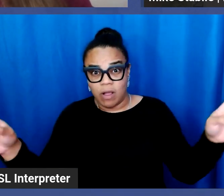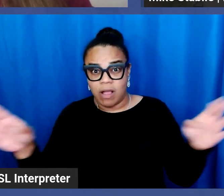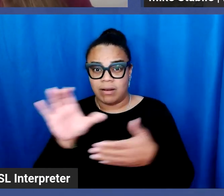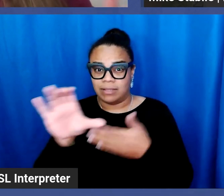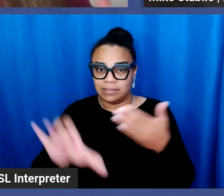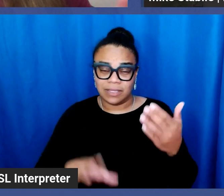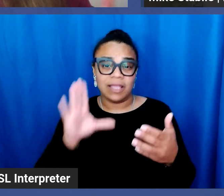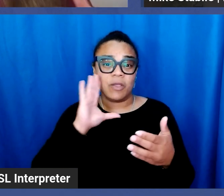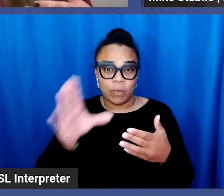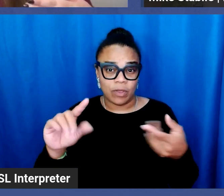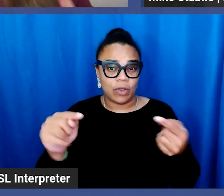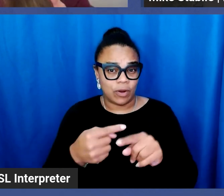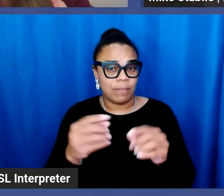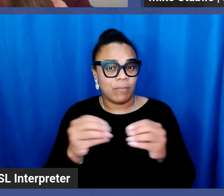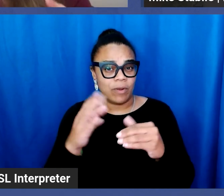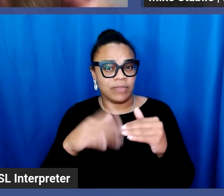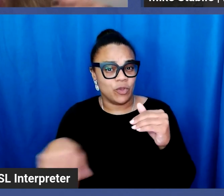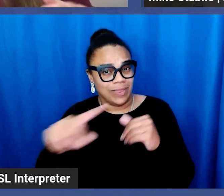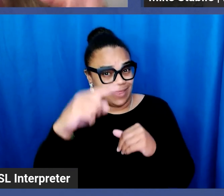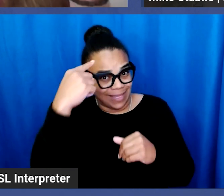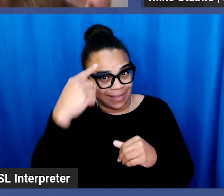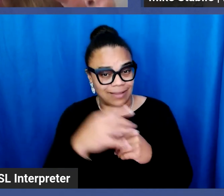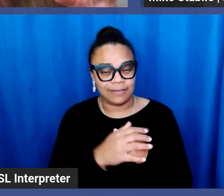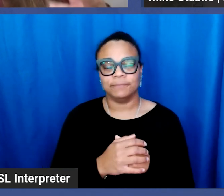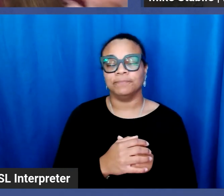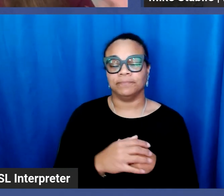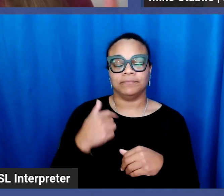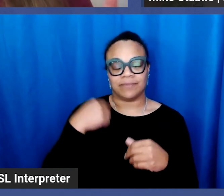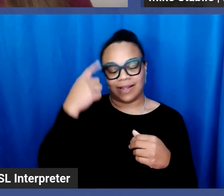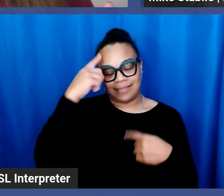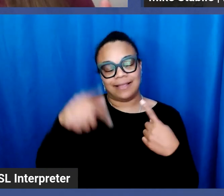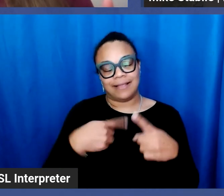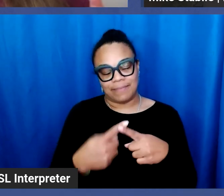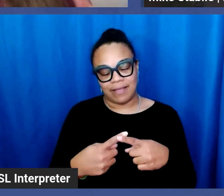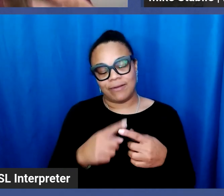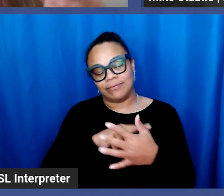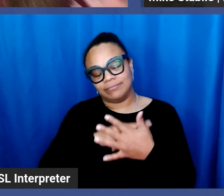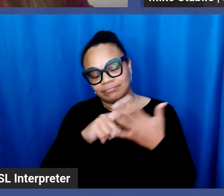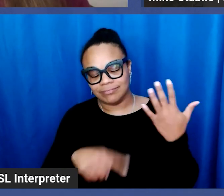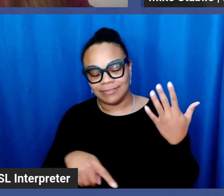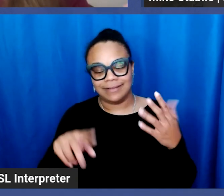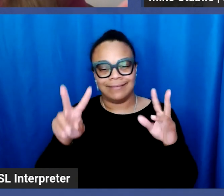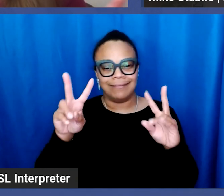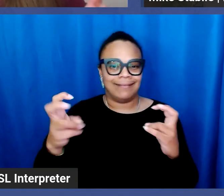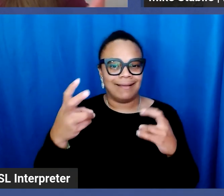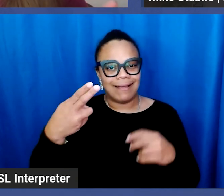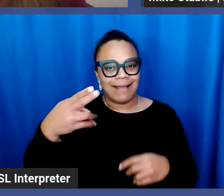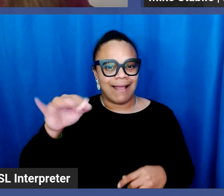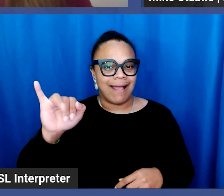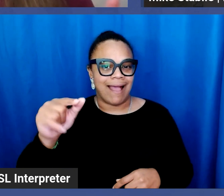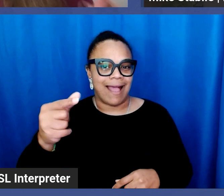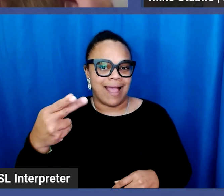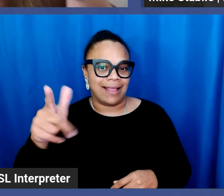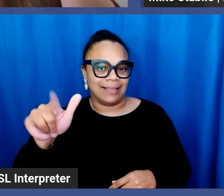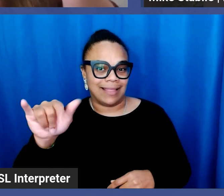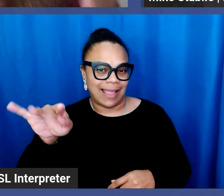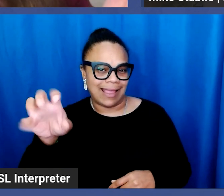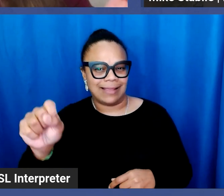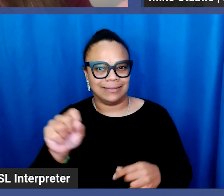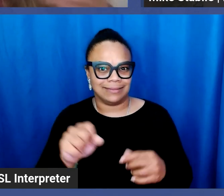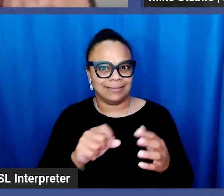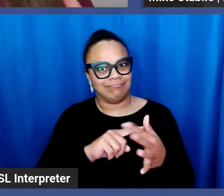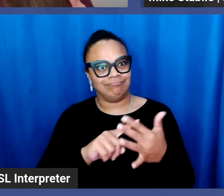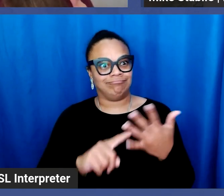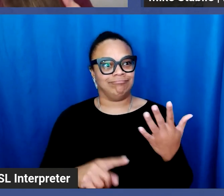think it is. And so I think, when I think about the highlights, yes, that is kind of a funny word, but I think one of the great things that